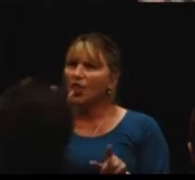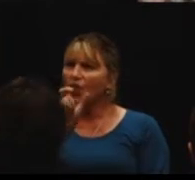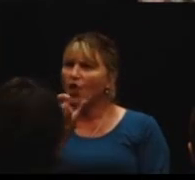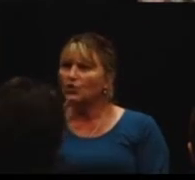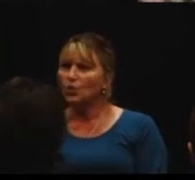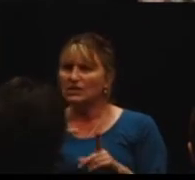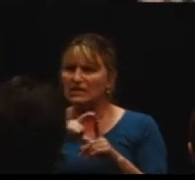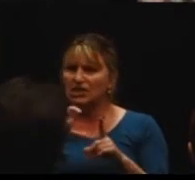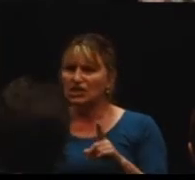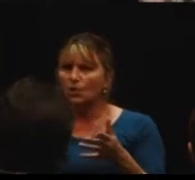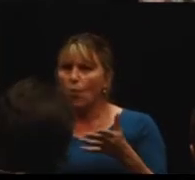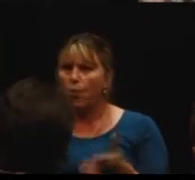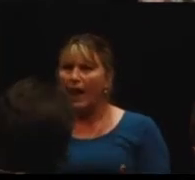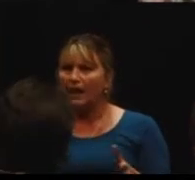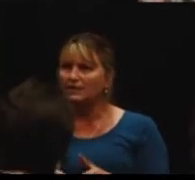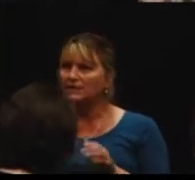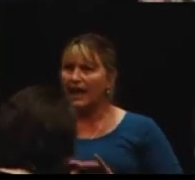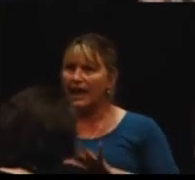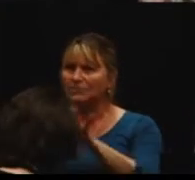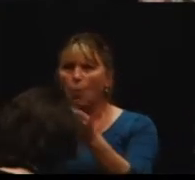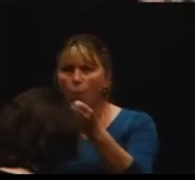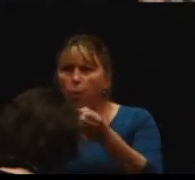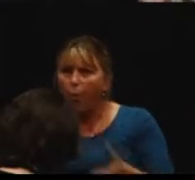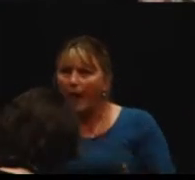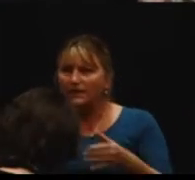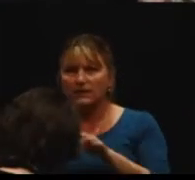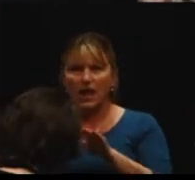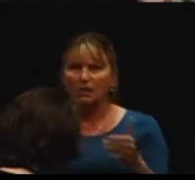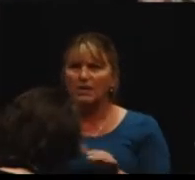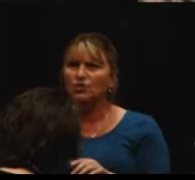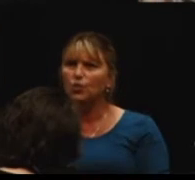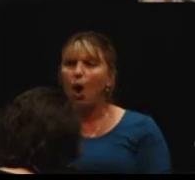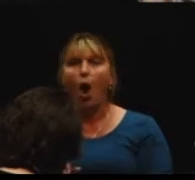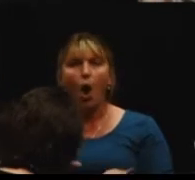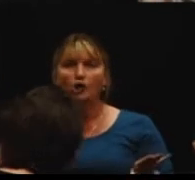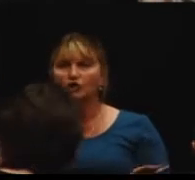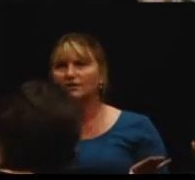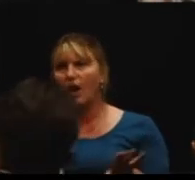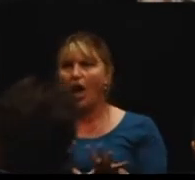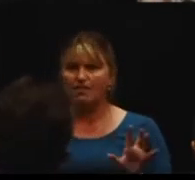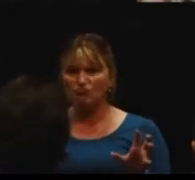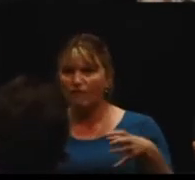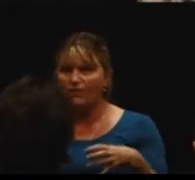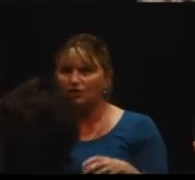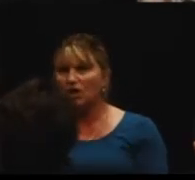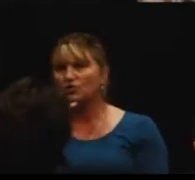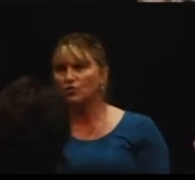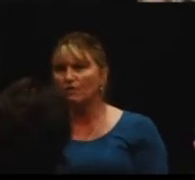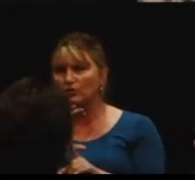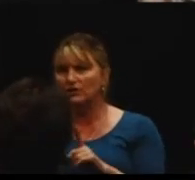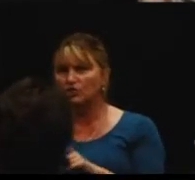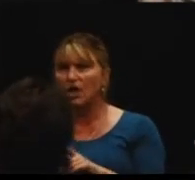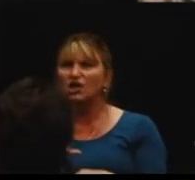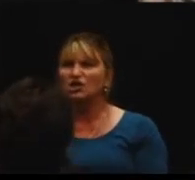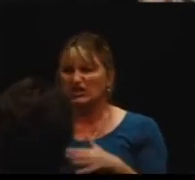also missing something as well. When you talk about weightless, the comparisons get made with, oh, well, it's just like the refrigeration of the 21st century and it's just